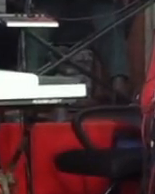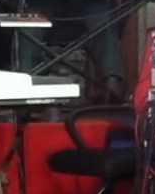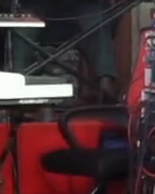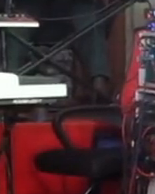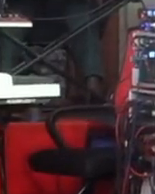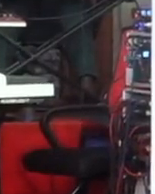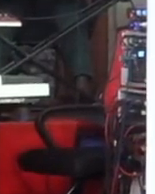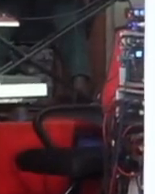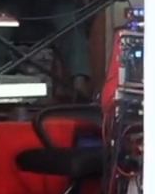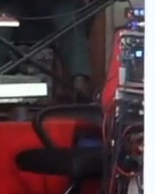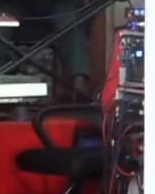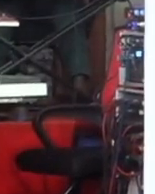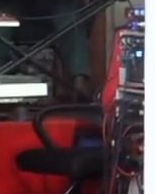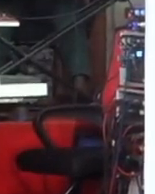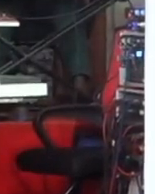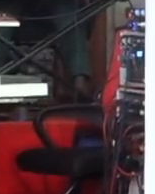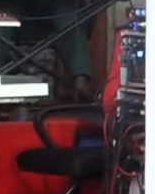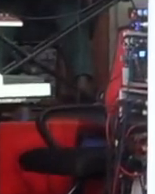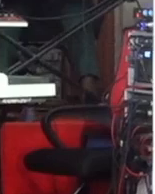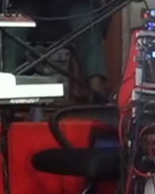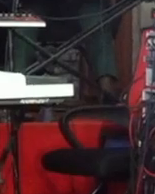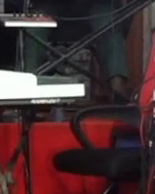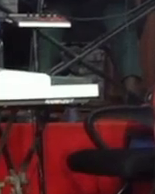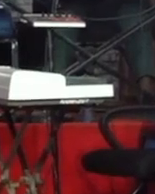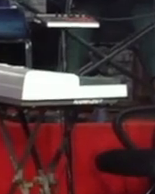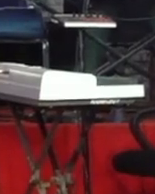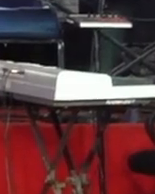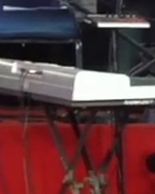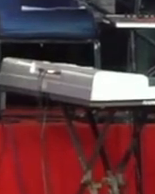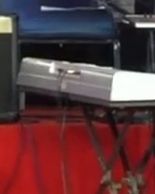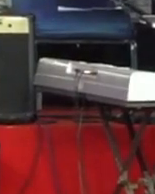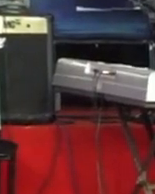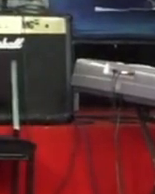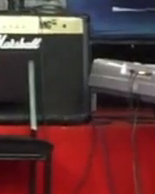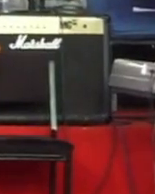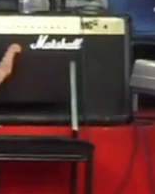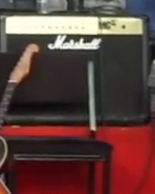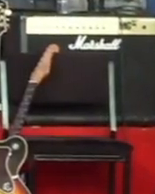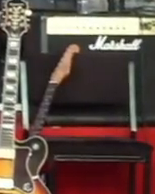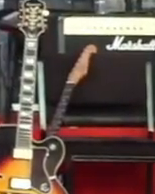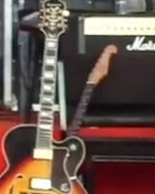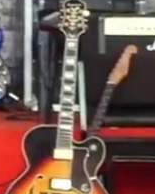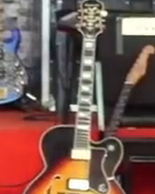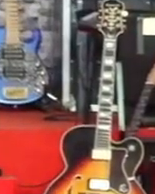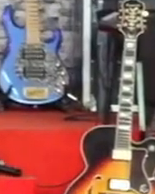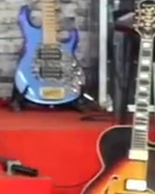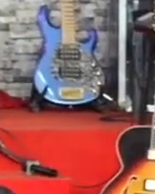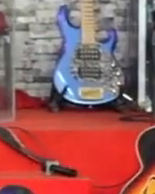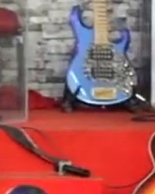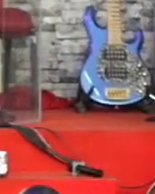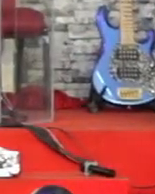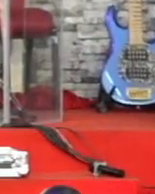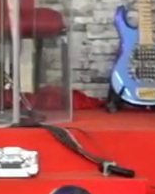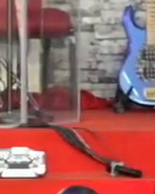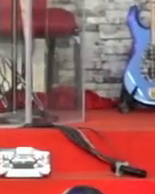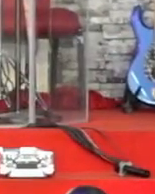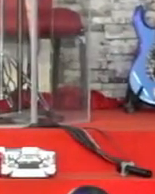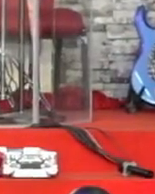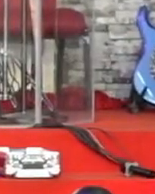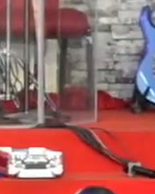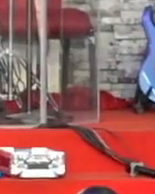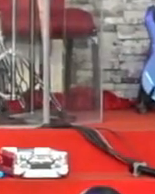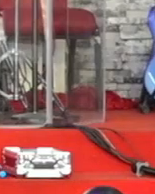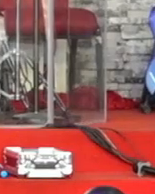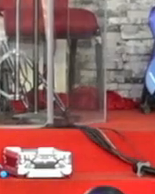other well. I'm not talking of just pastors. I'm talking about all of us. Because we